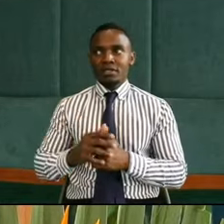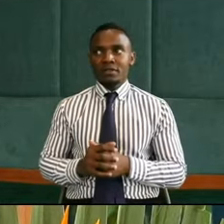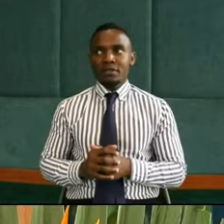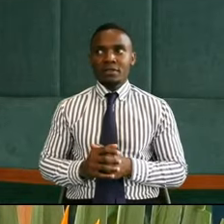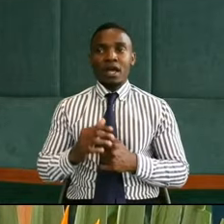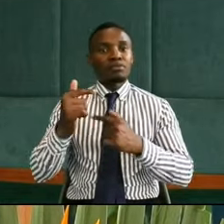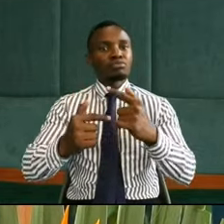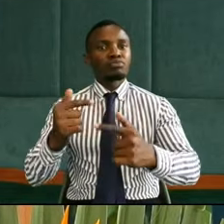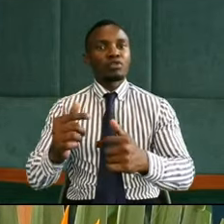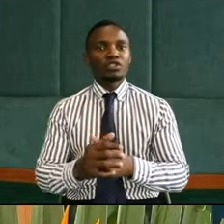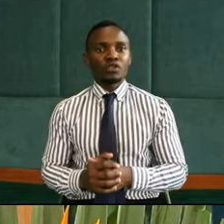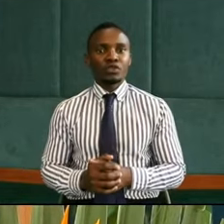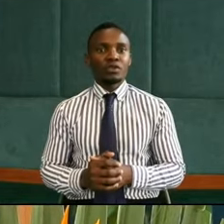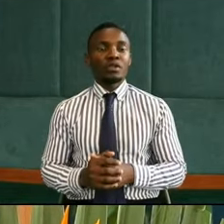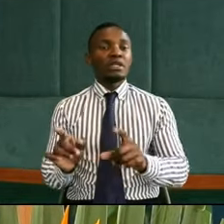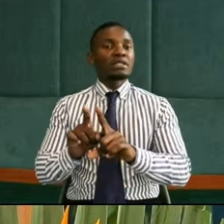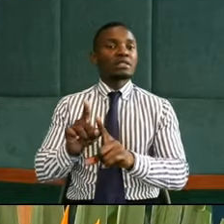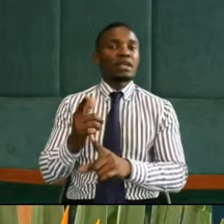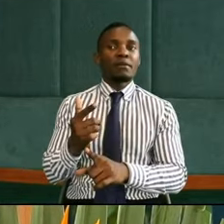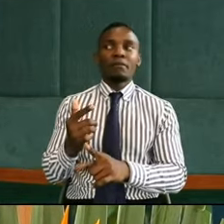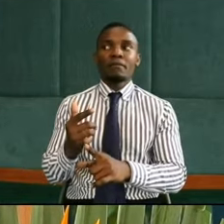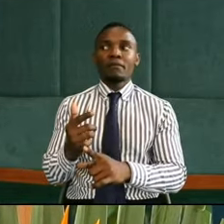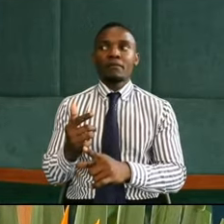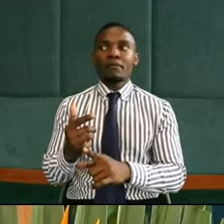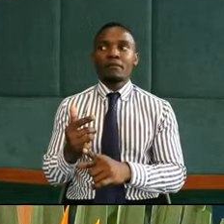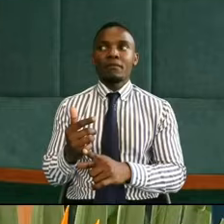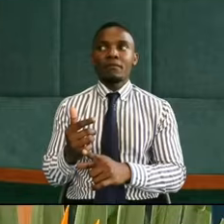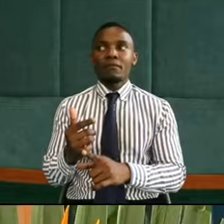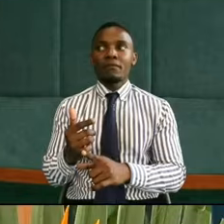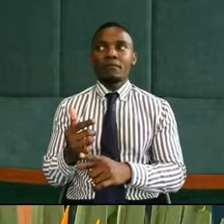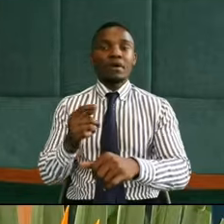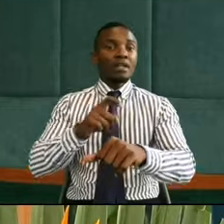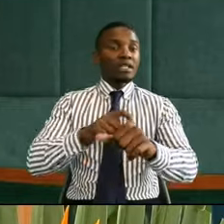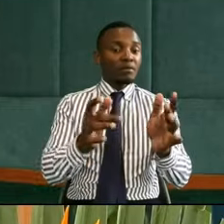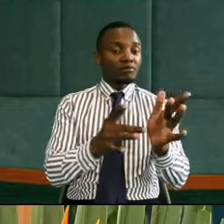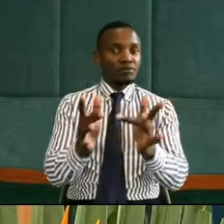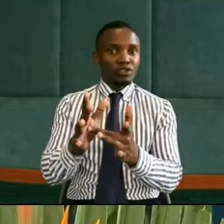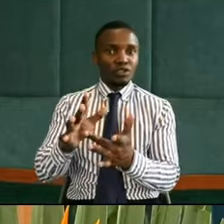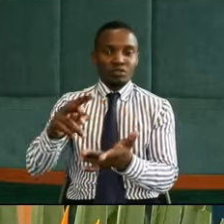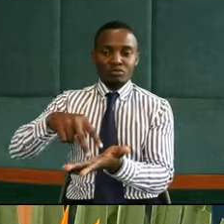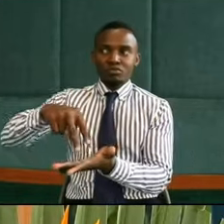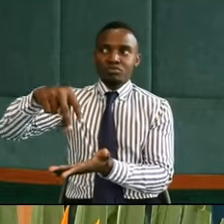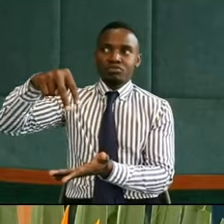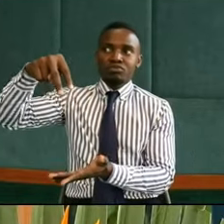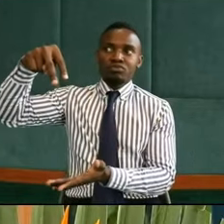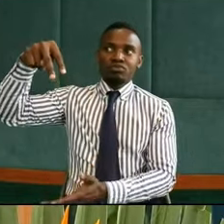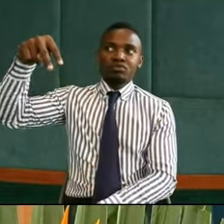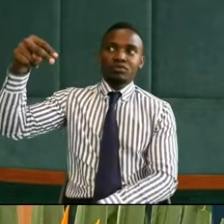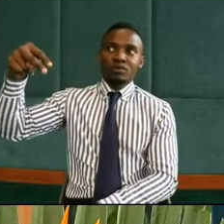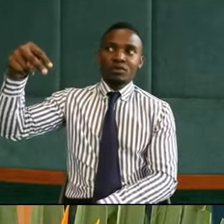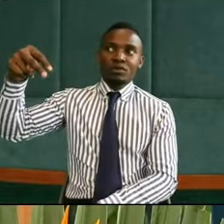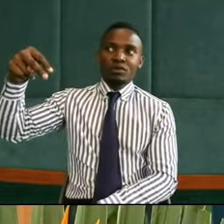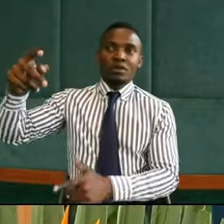universe. When it has filled the universe, Jesus made a statement, when the Son of Man is lifted up, I will draw all men